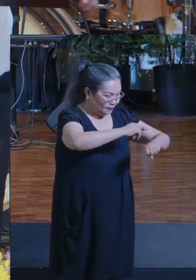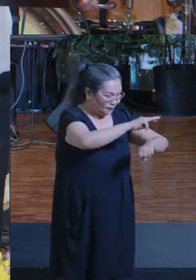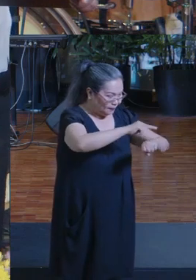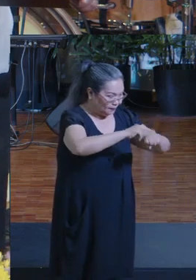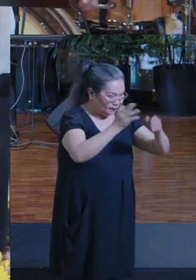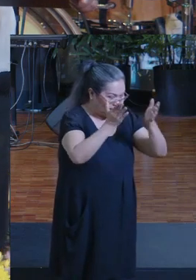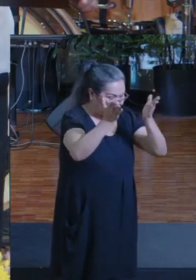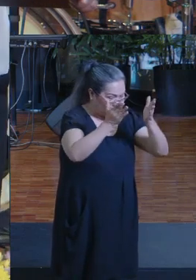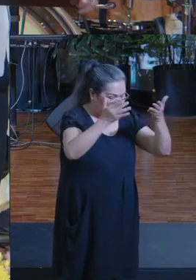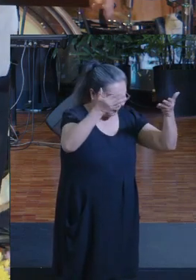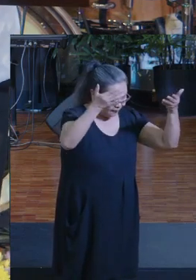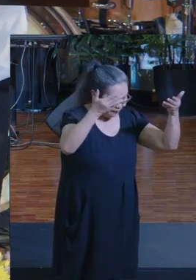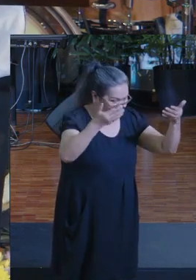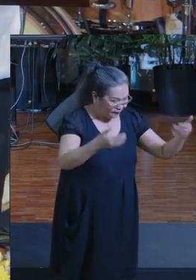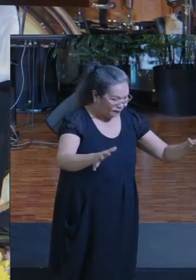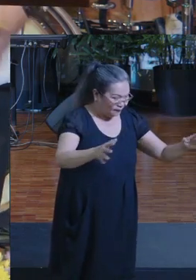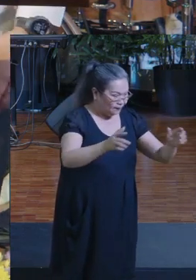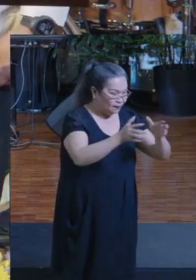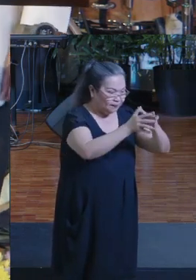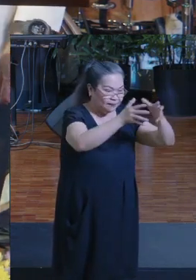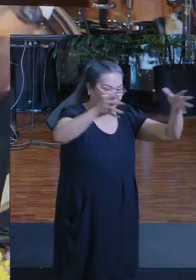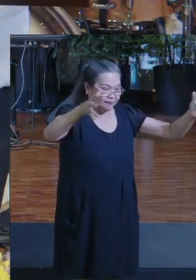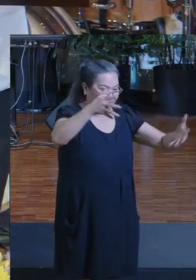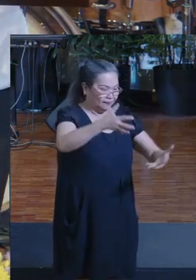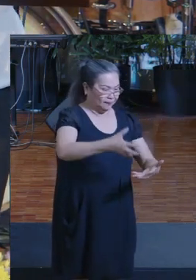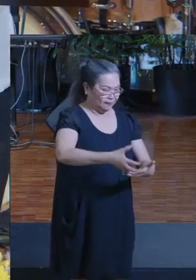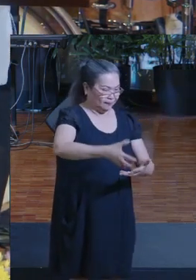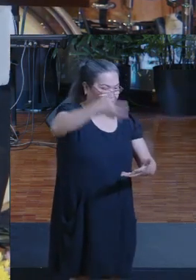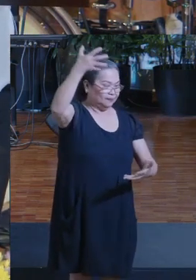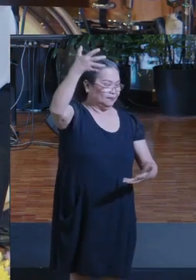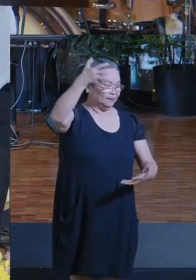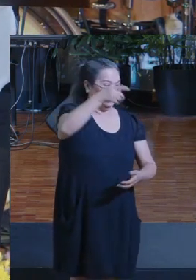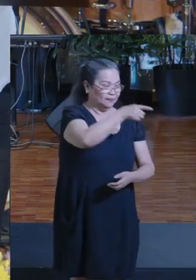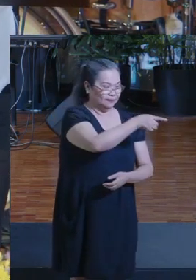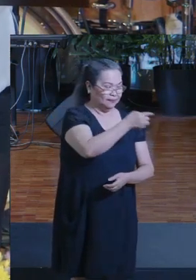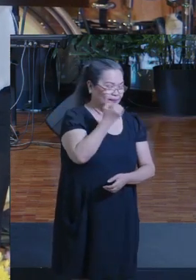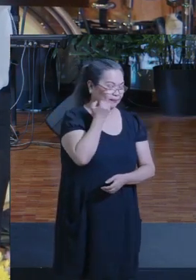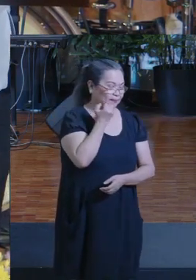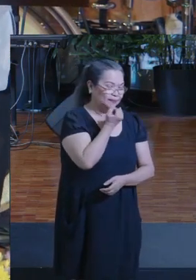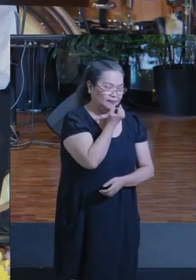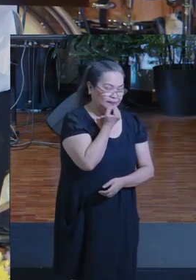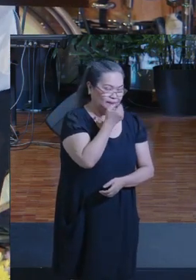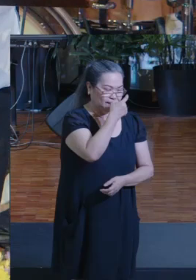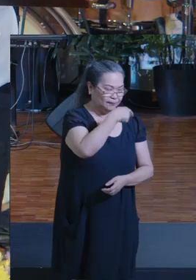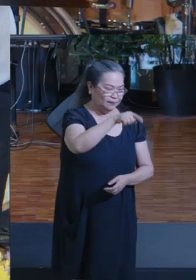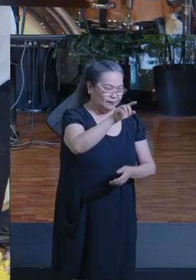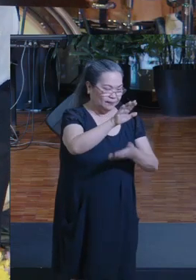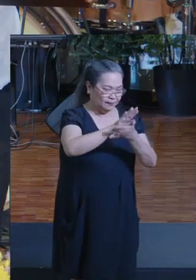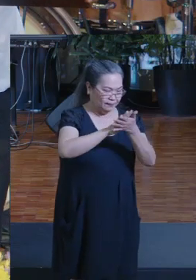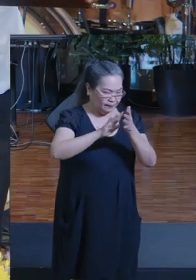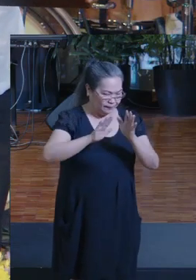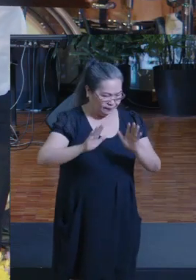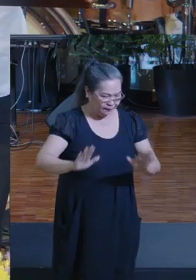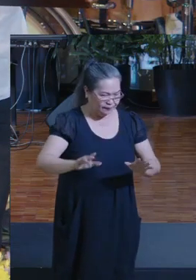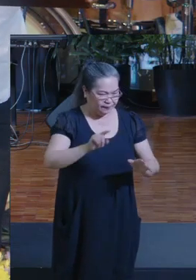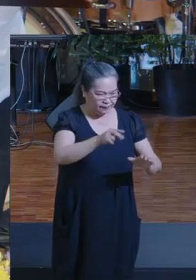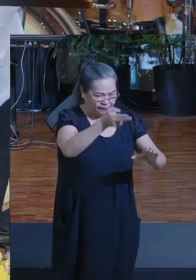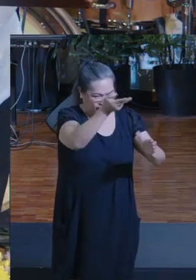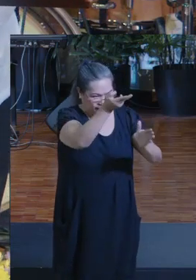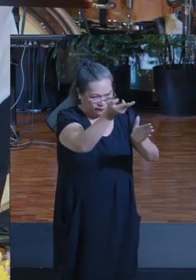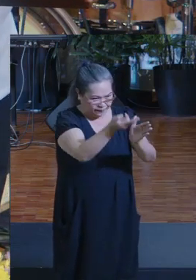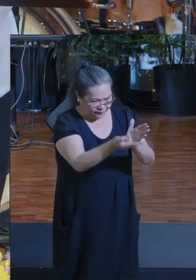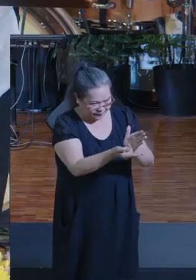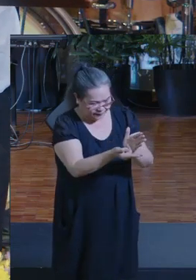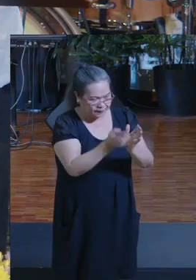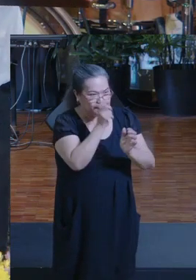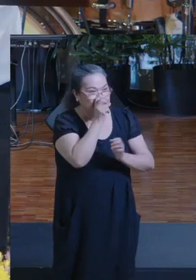and afterward they shall come out with great possessions. As for you, you shall go to your fathers in peace. You shall be buried in a good